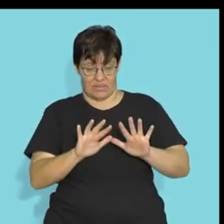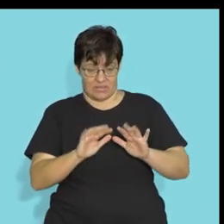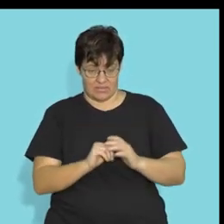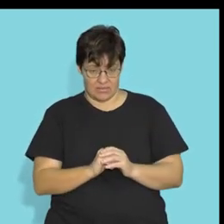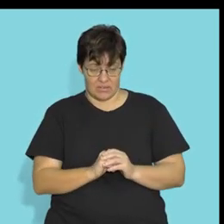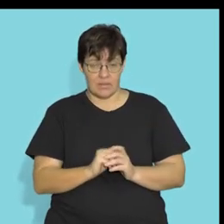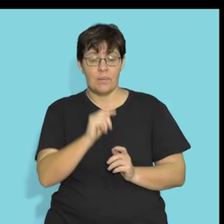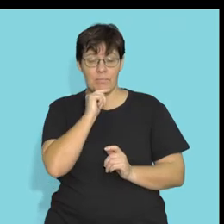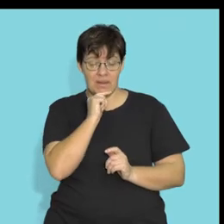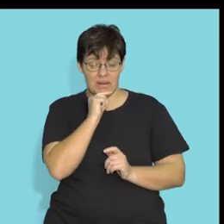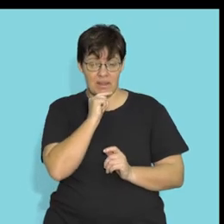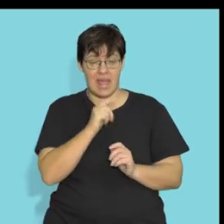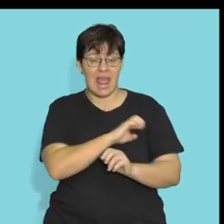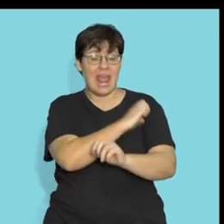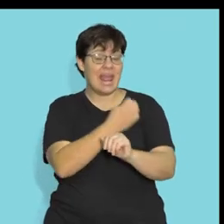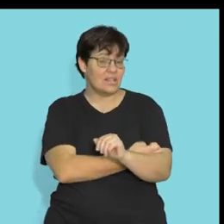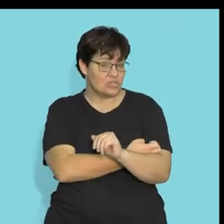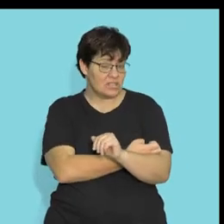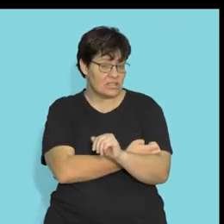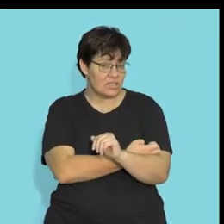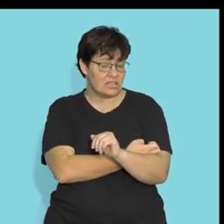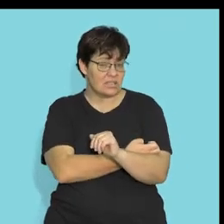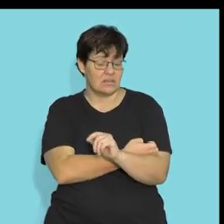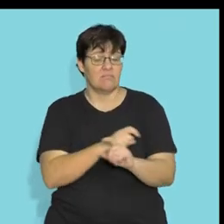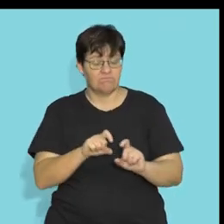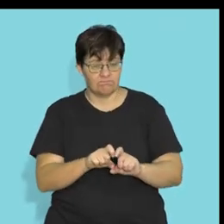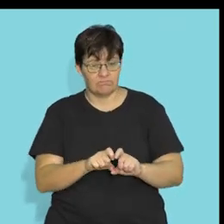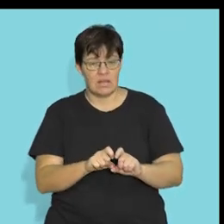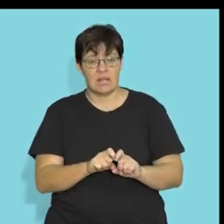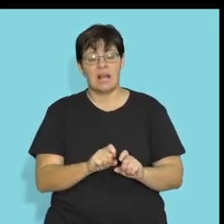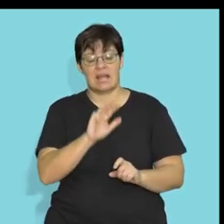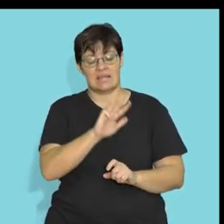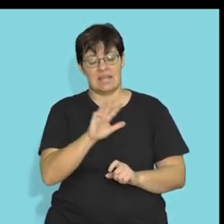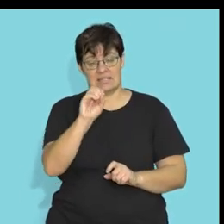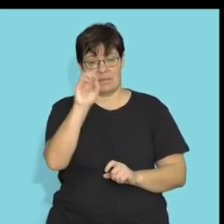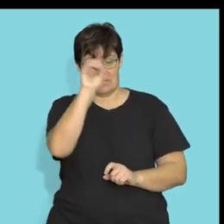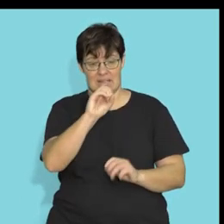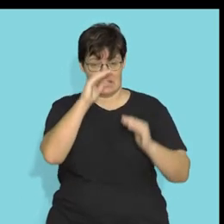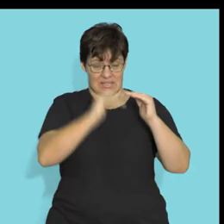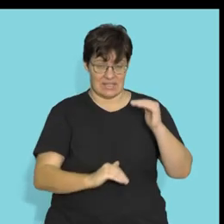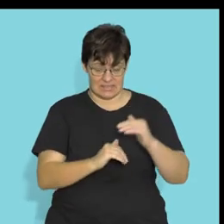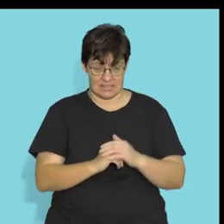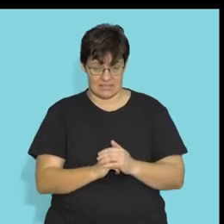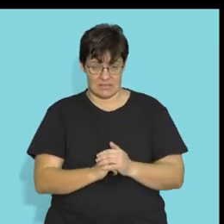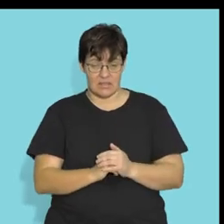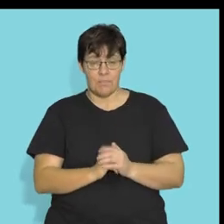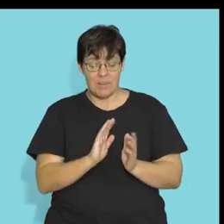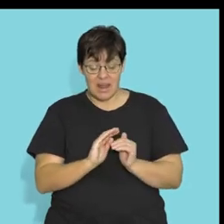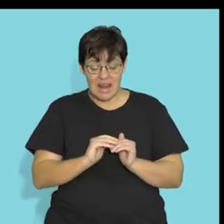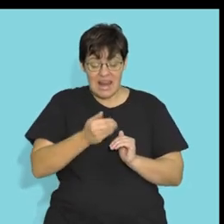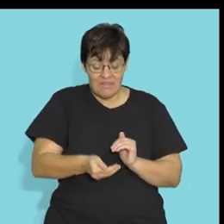That essentially means that the energy transformation has decreased approximately about 90%, meaning that